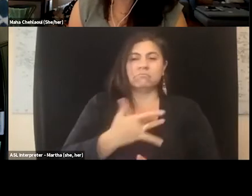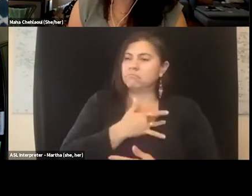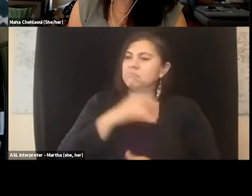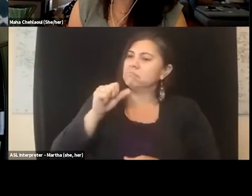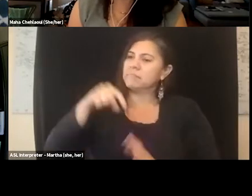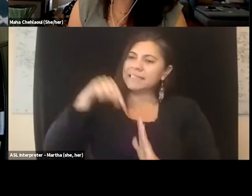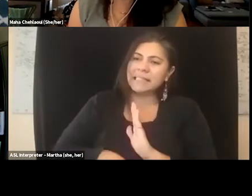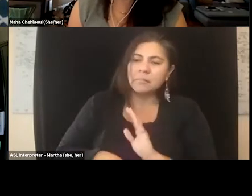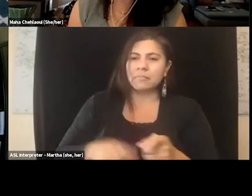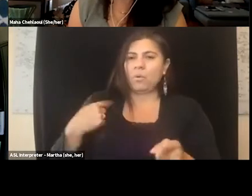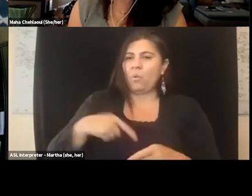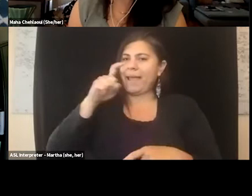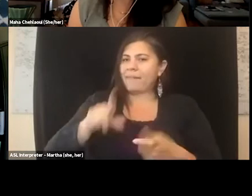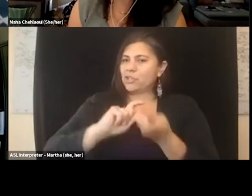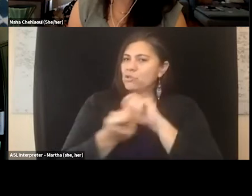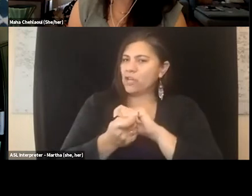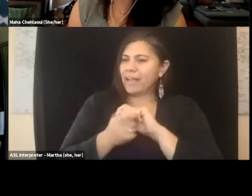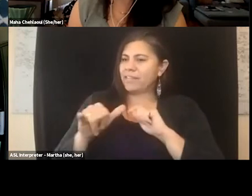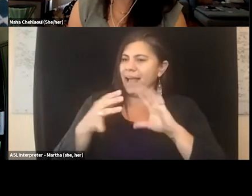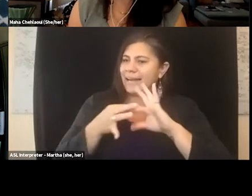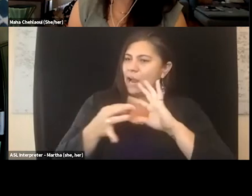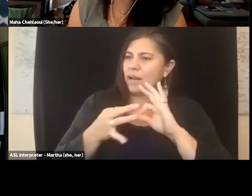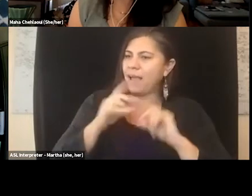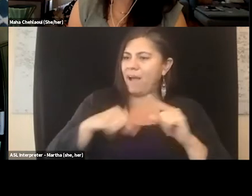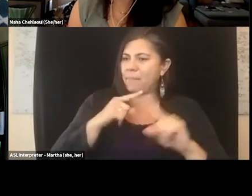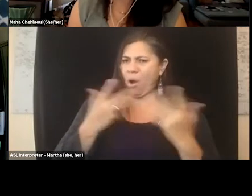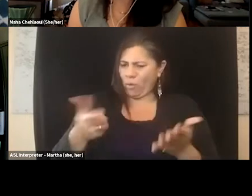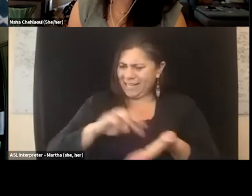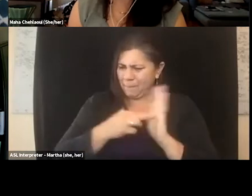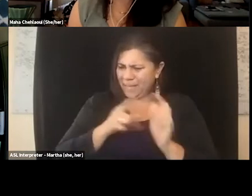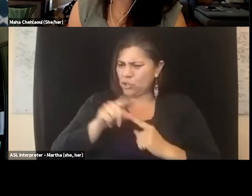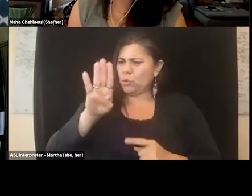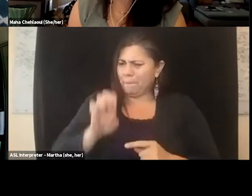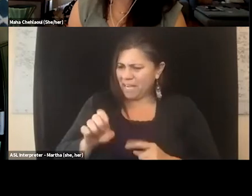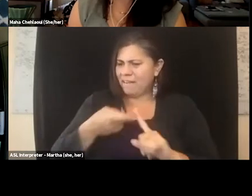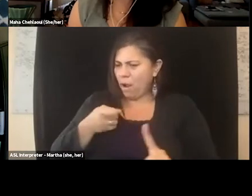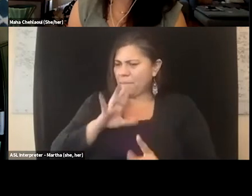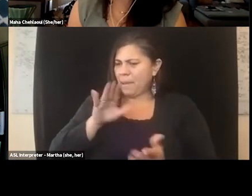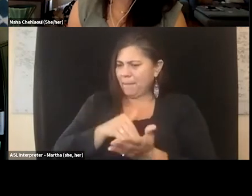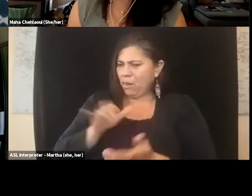we have to change the narrative about what it means to be Middle Eastern. We see everything through